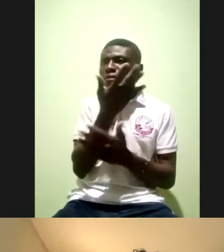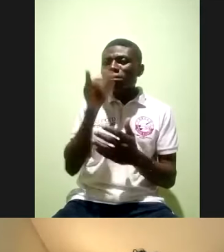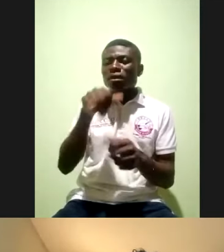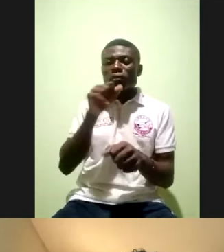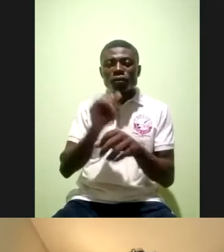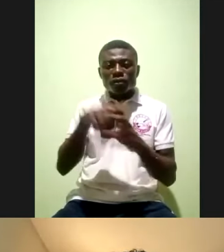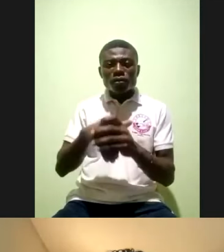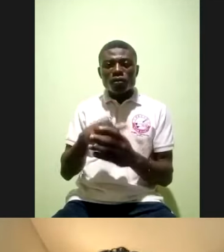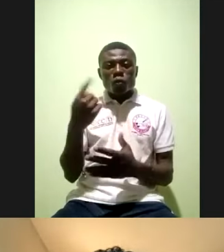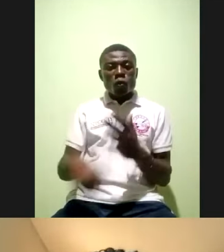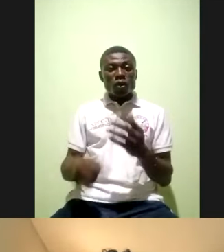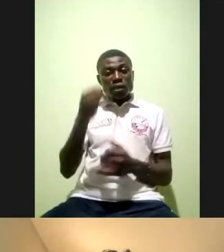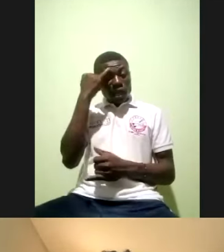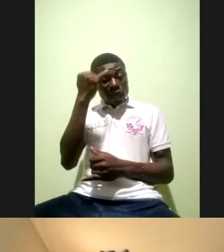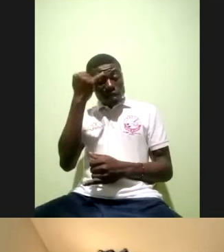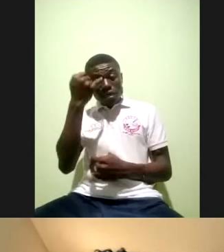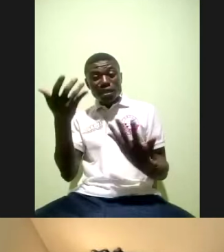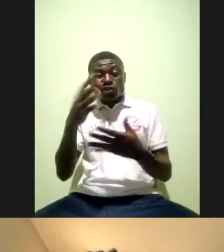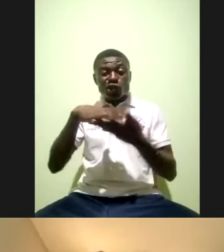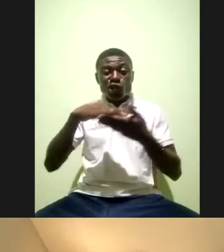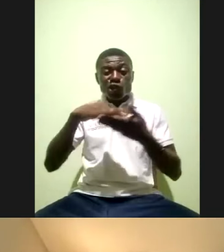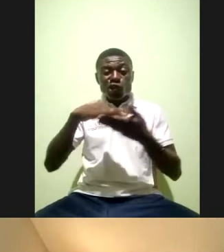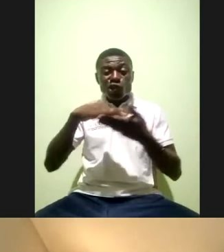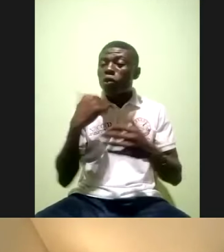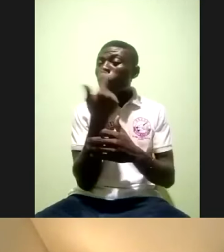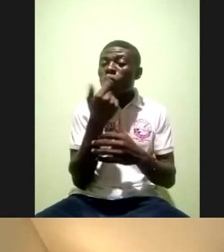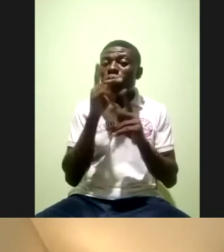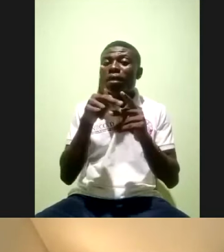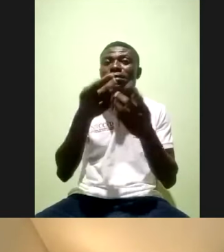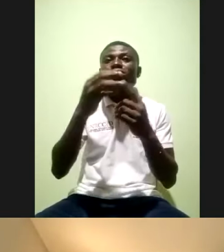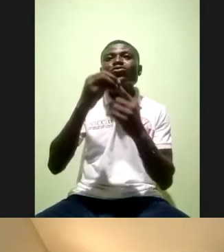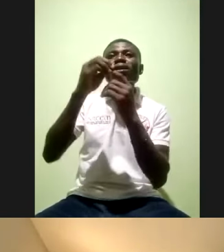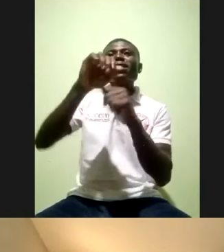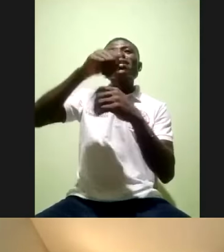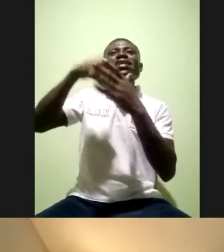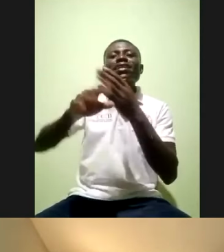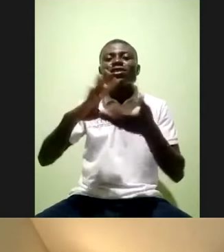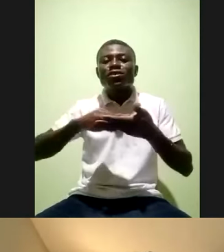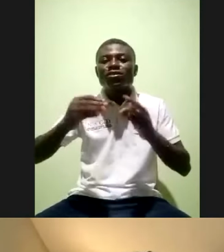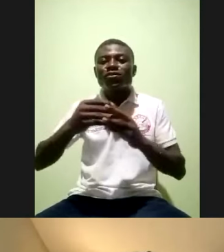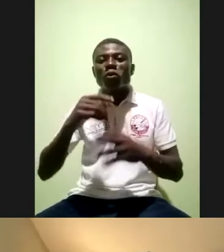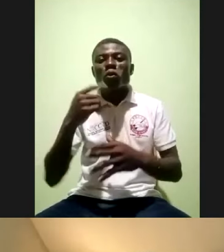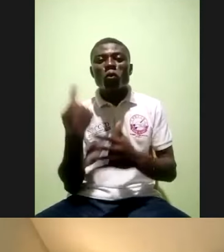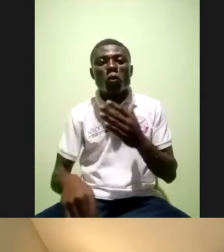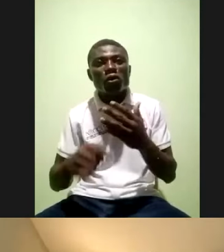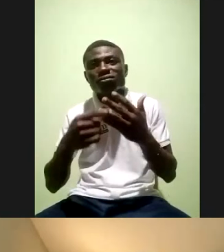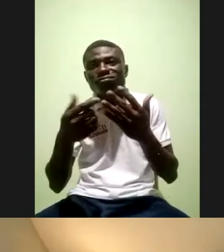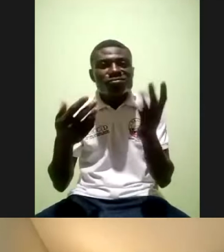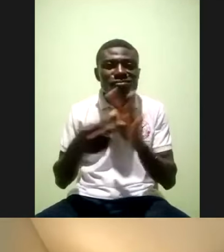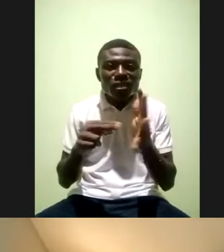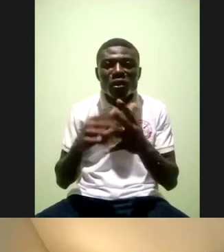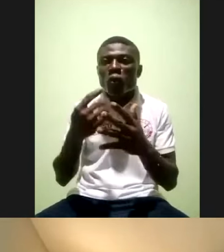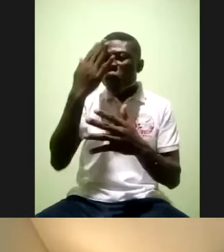was the main idea of the story, who was the main character in the story, so where was this incident